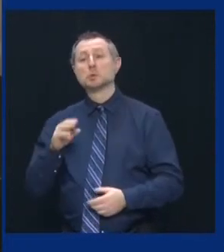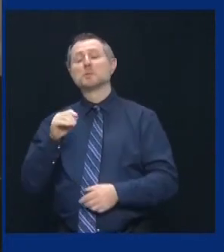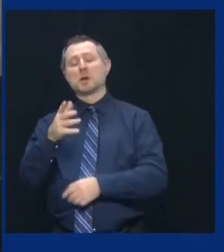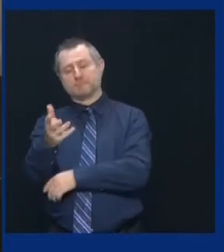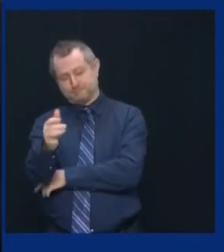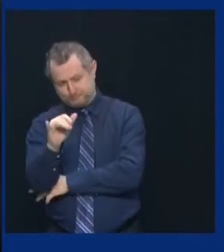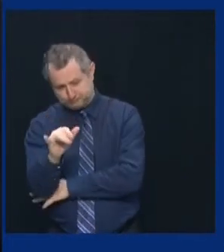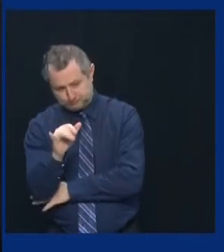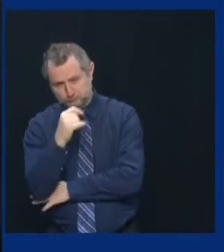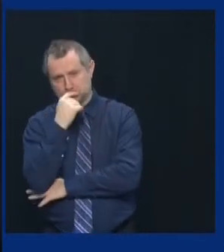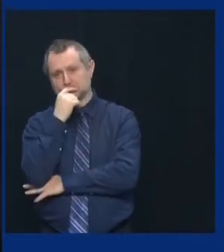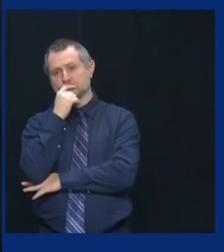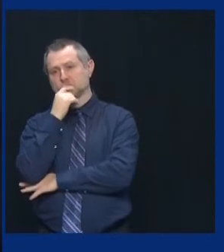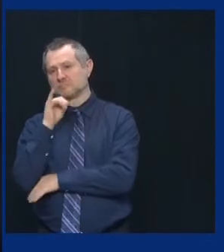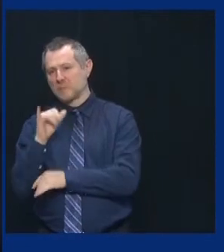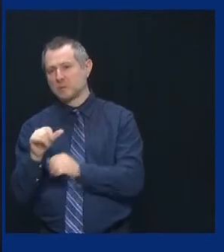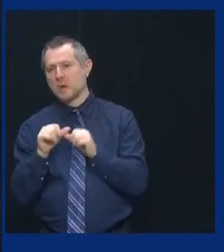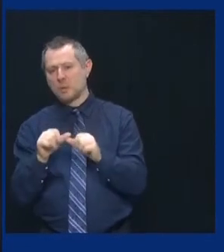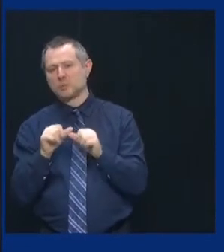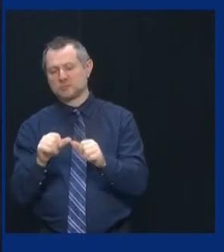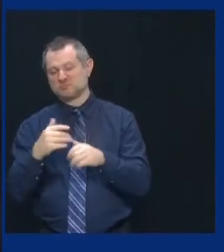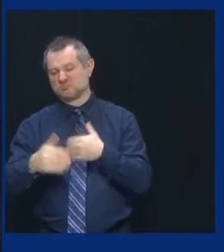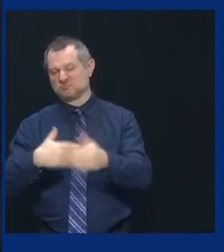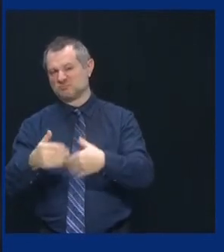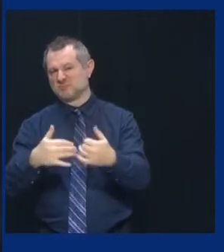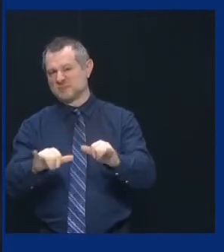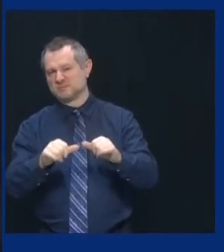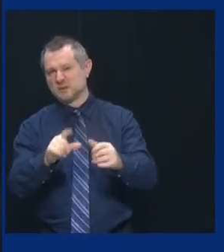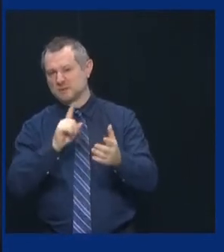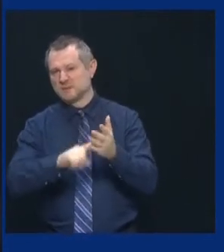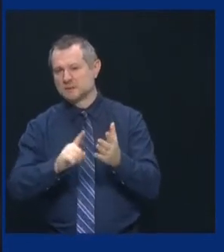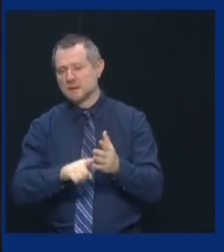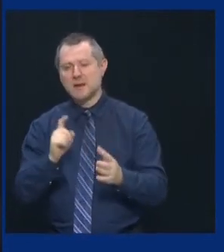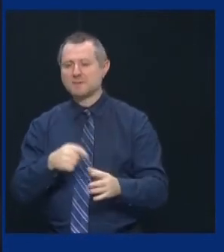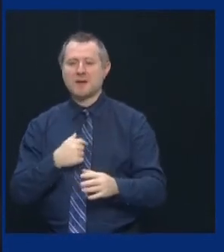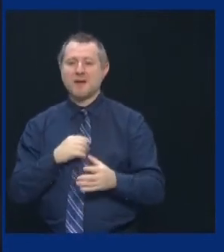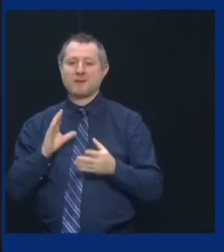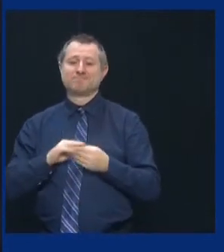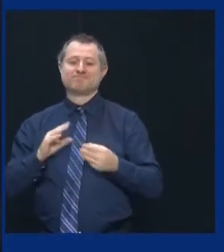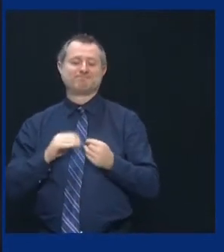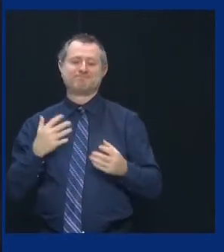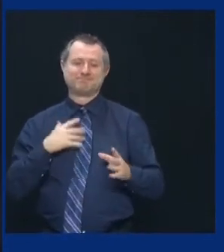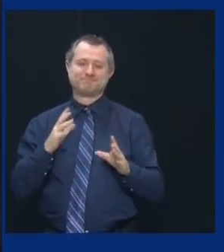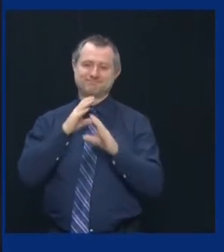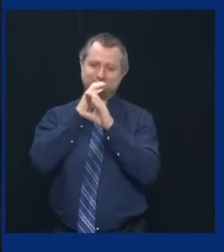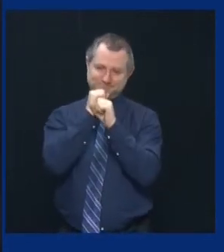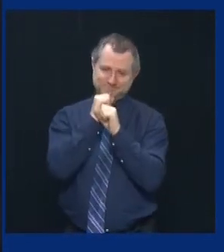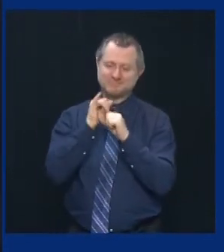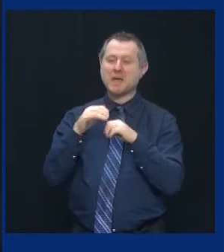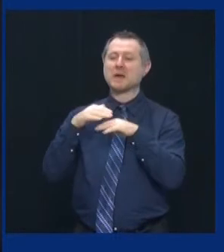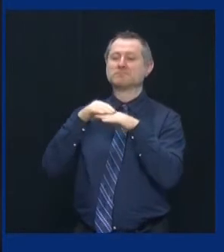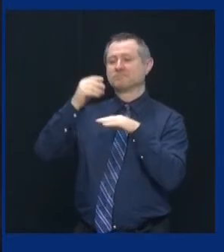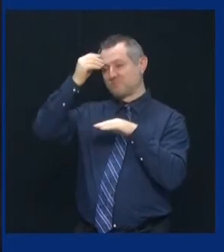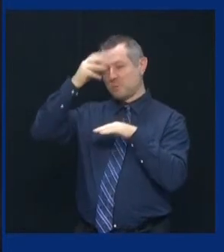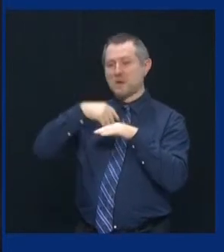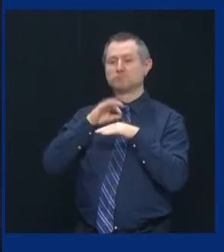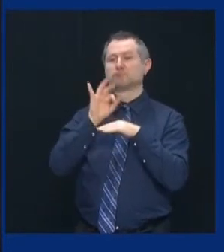Sasha, it's an ongoing investigation, so I don't want to say too much about it. But